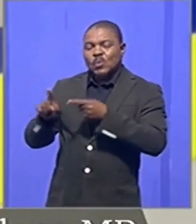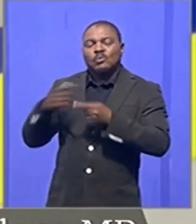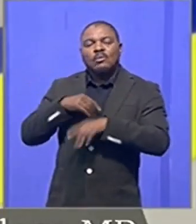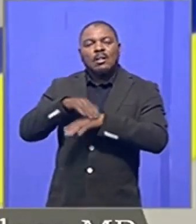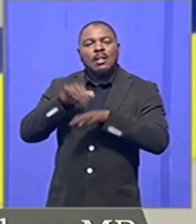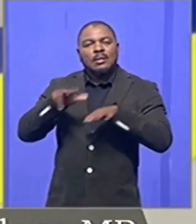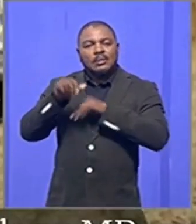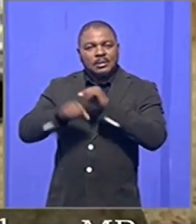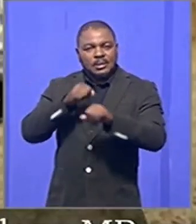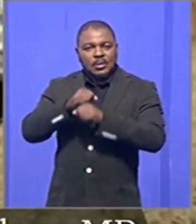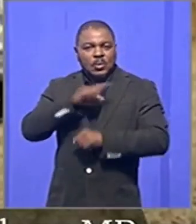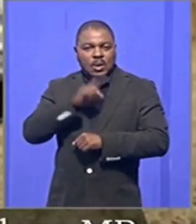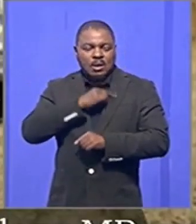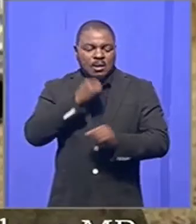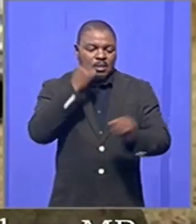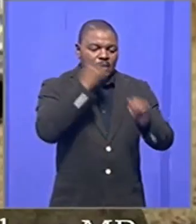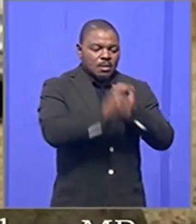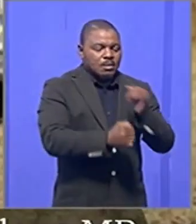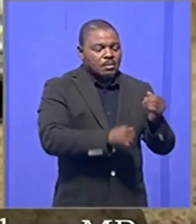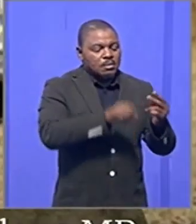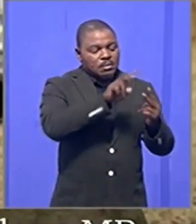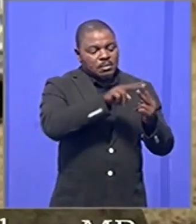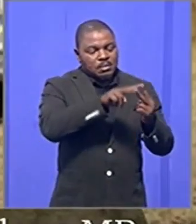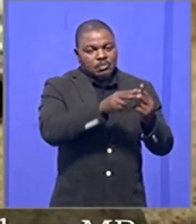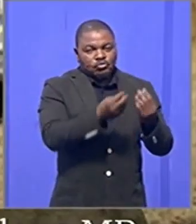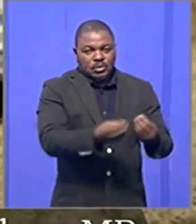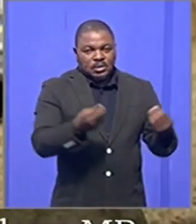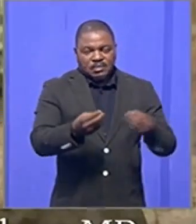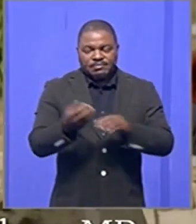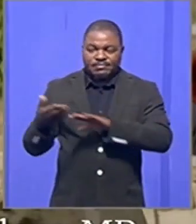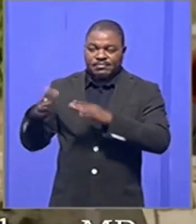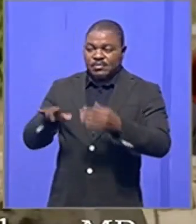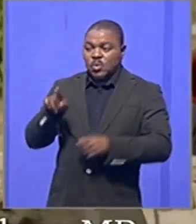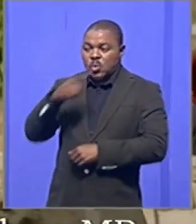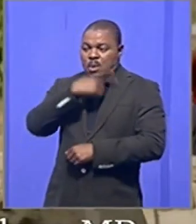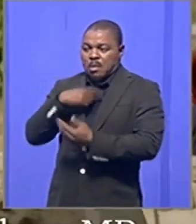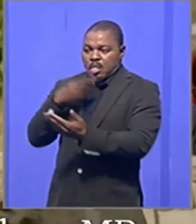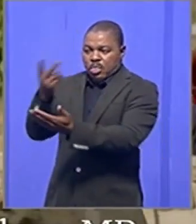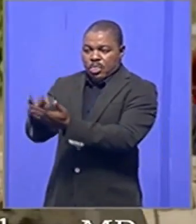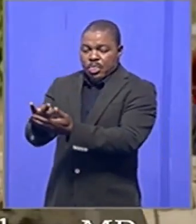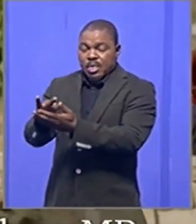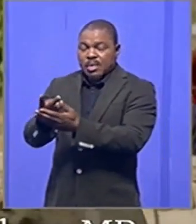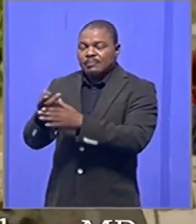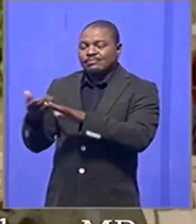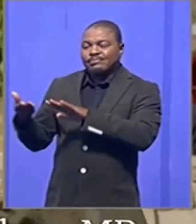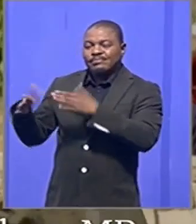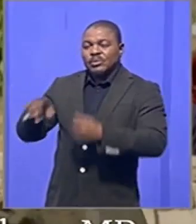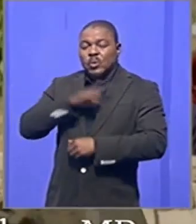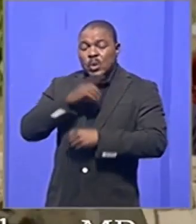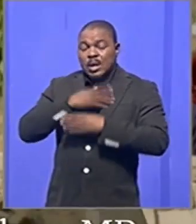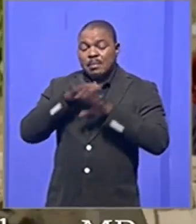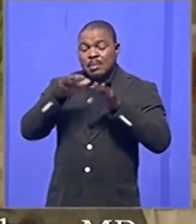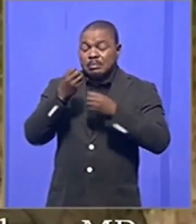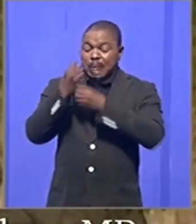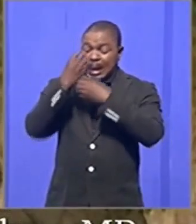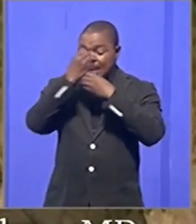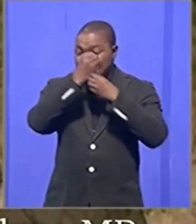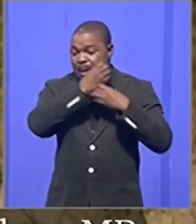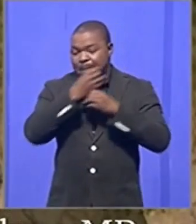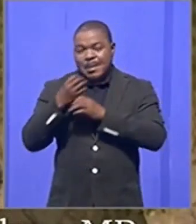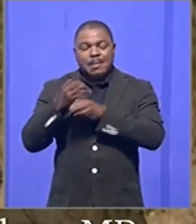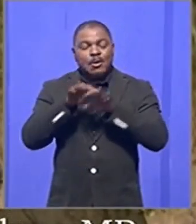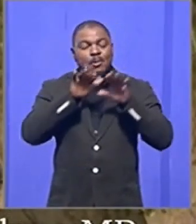timela ga bana ba babedi o hlokofetše. Go thutlokofetše morago go išwa bookelong ka baka la dikgobalo tšeo a di humanego morago go bethwa ke setlhopha